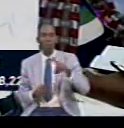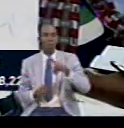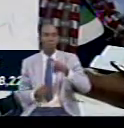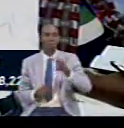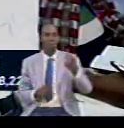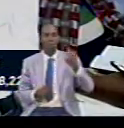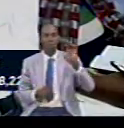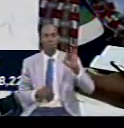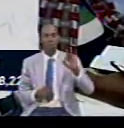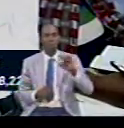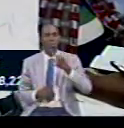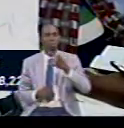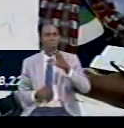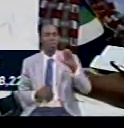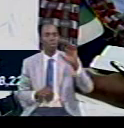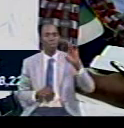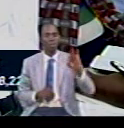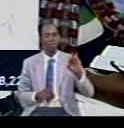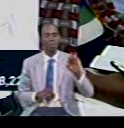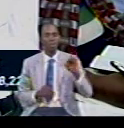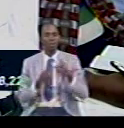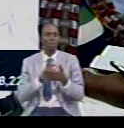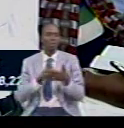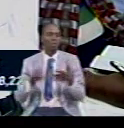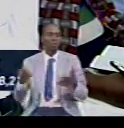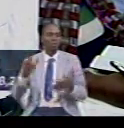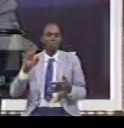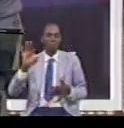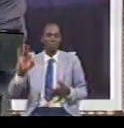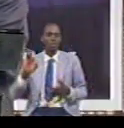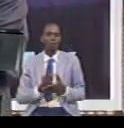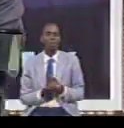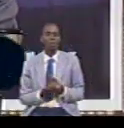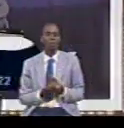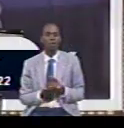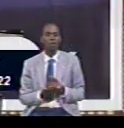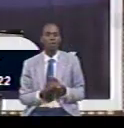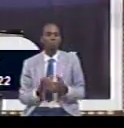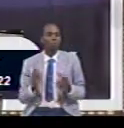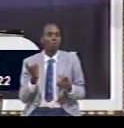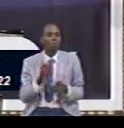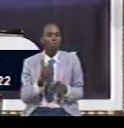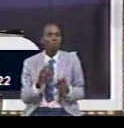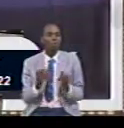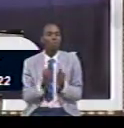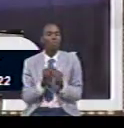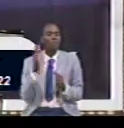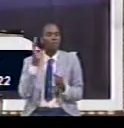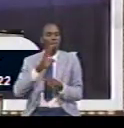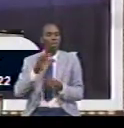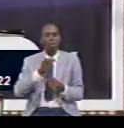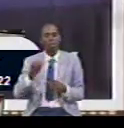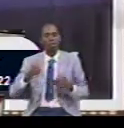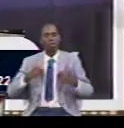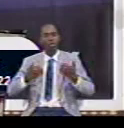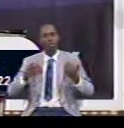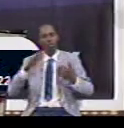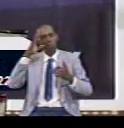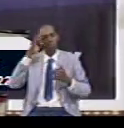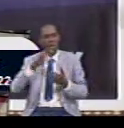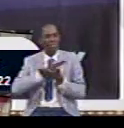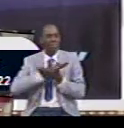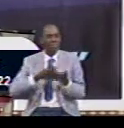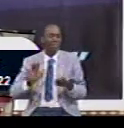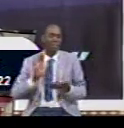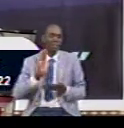verse 9. Psalm 119, reading from verse 9. Wherewithal shall a young man cleanse his way?